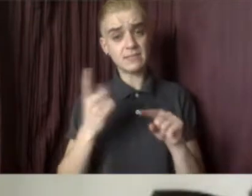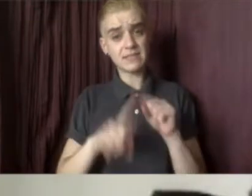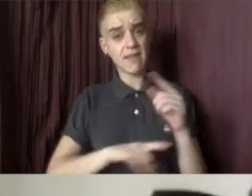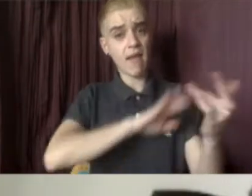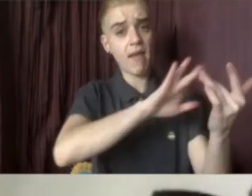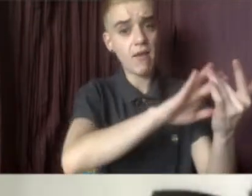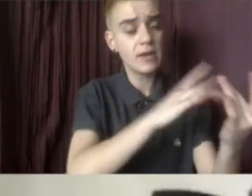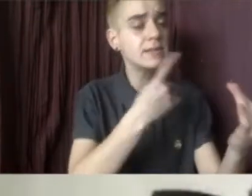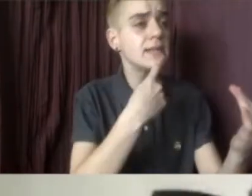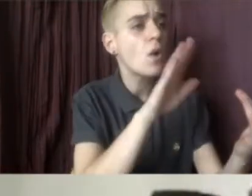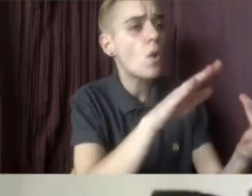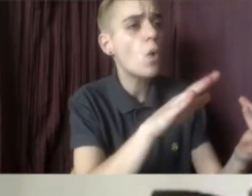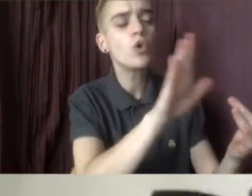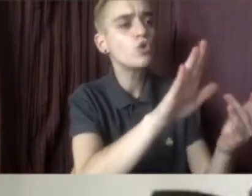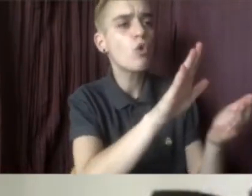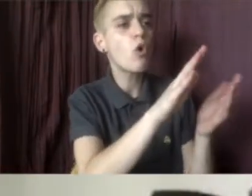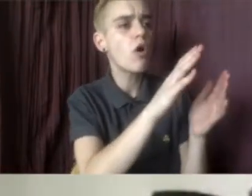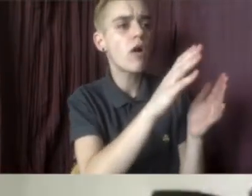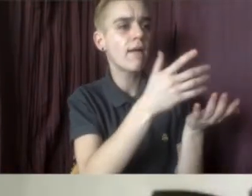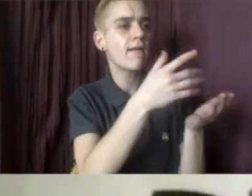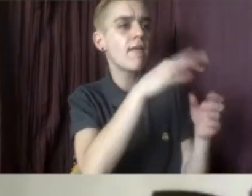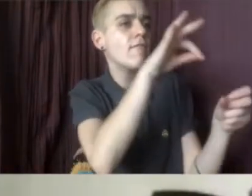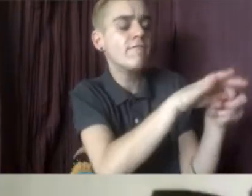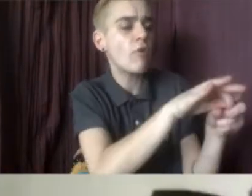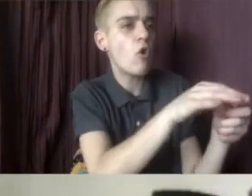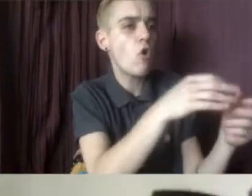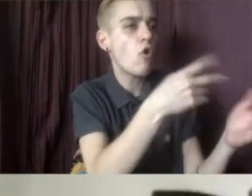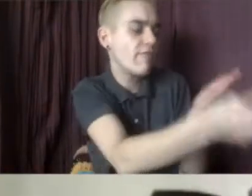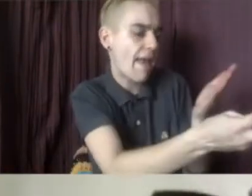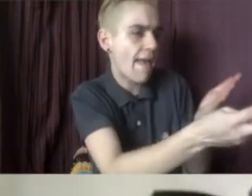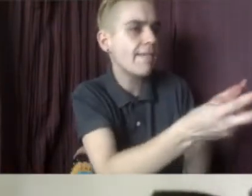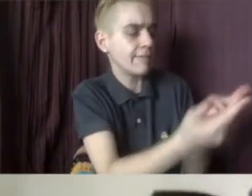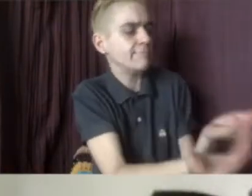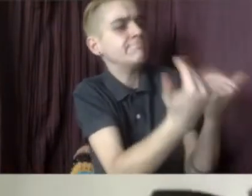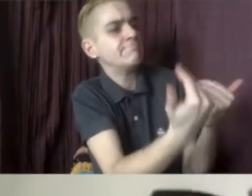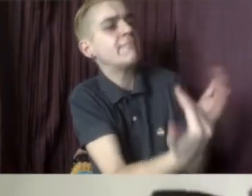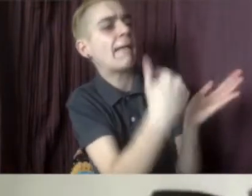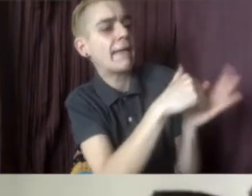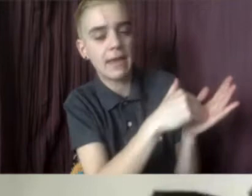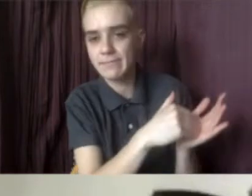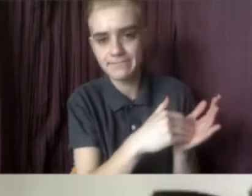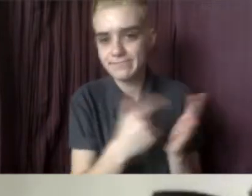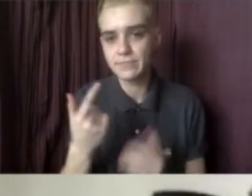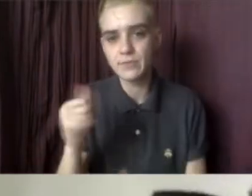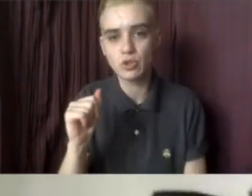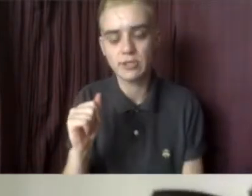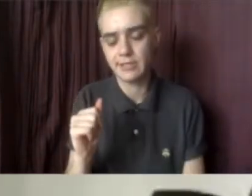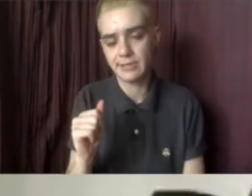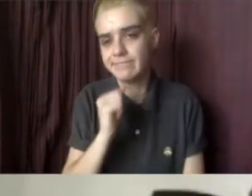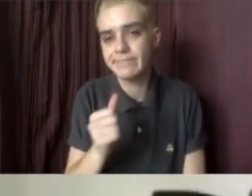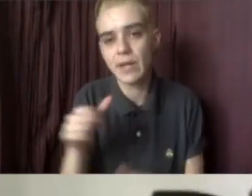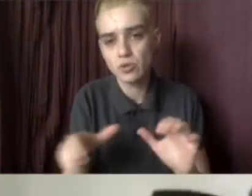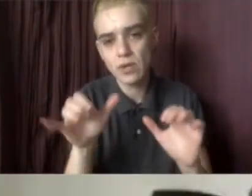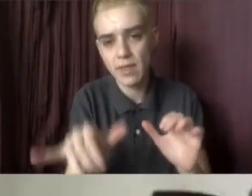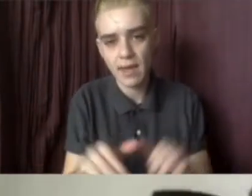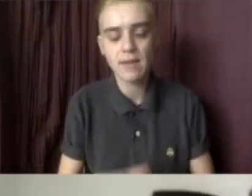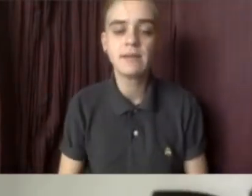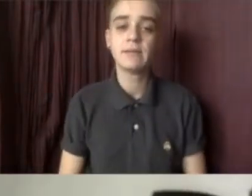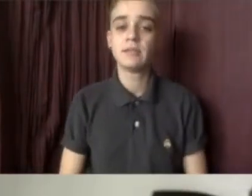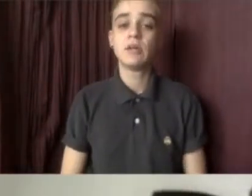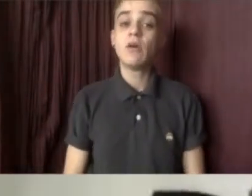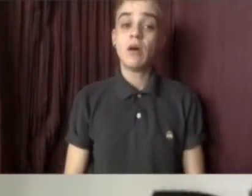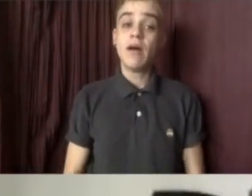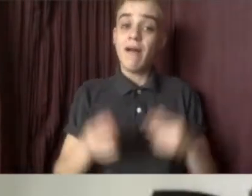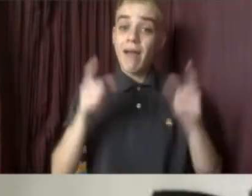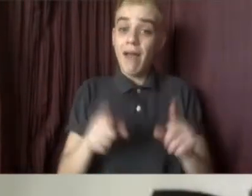called guardianship, where people with disabilities lose their power of their life. Someone comes in and says, I'm going